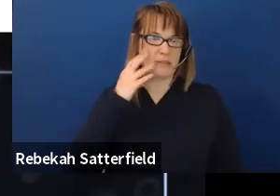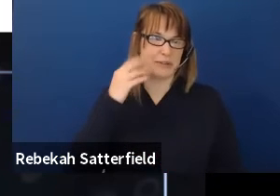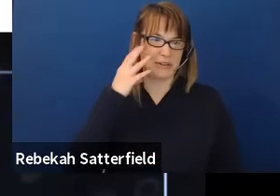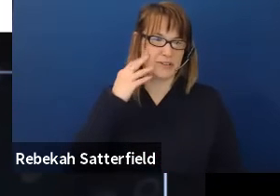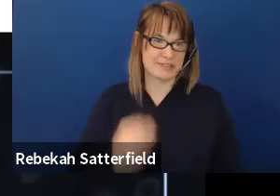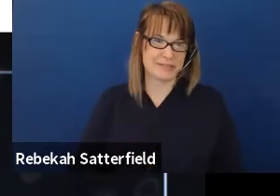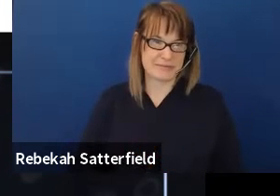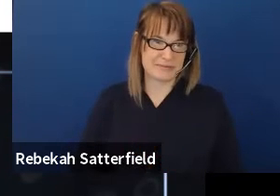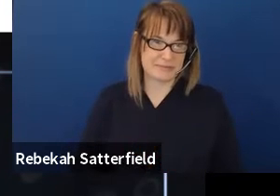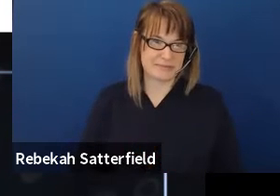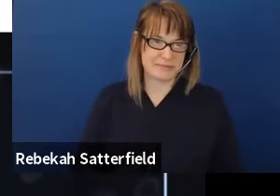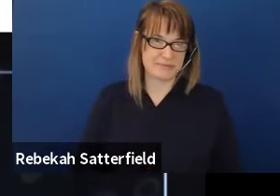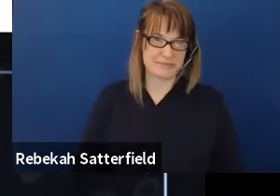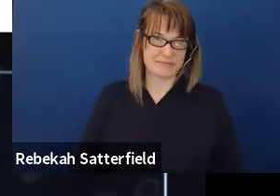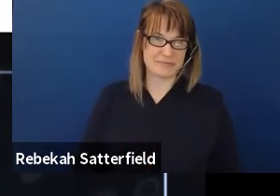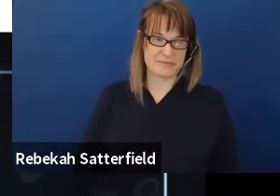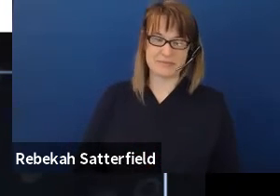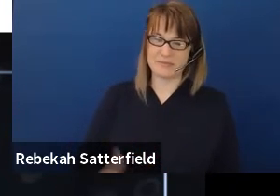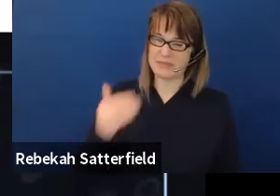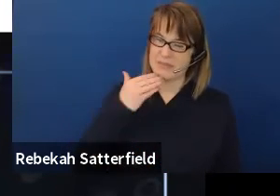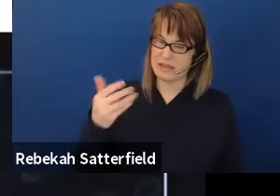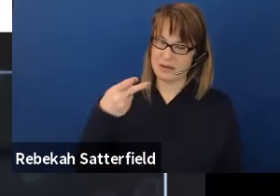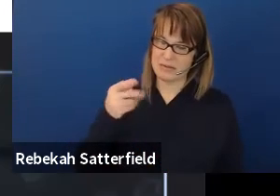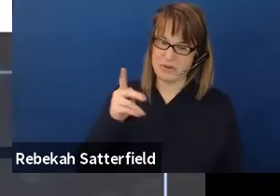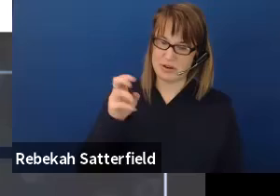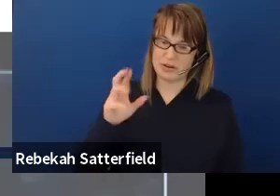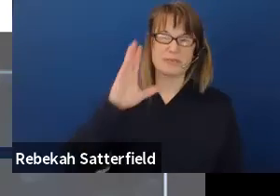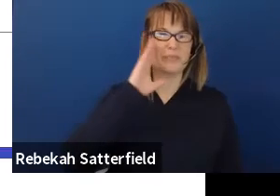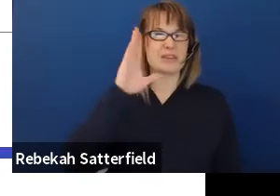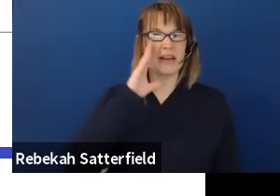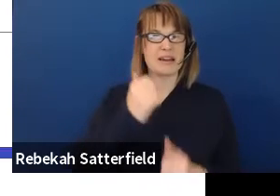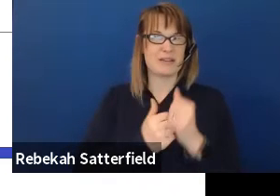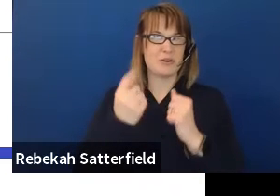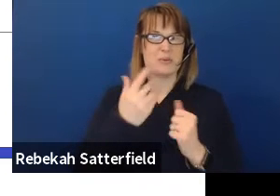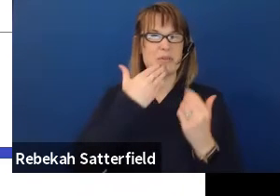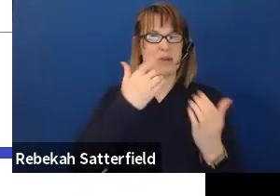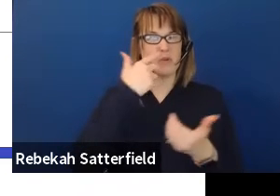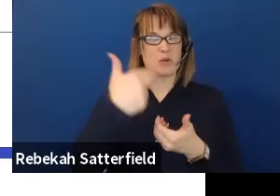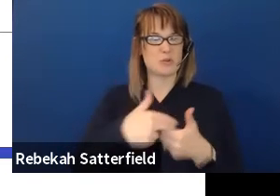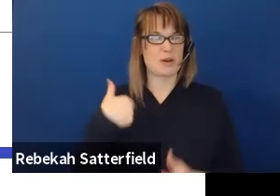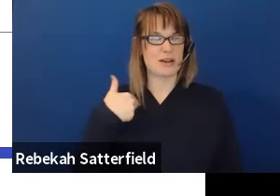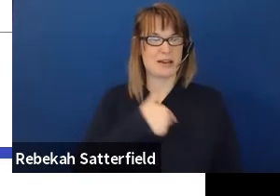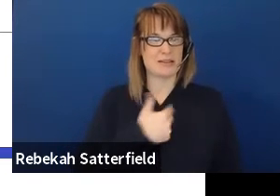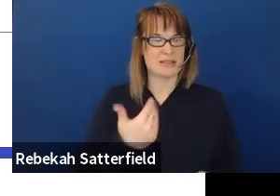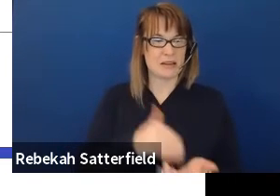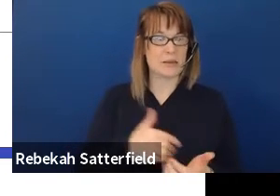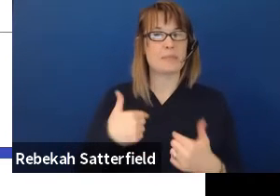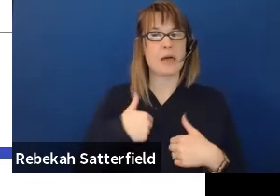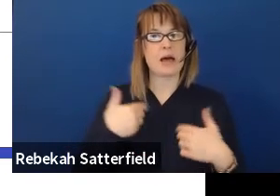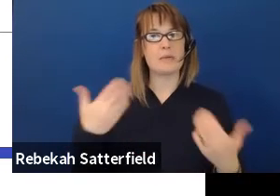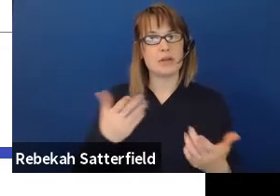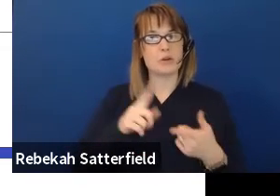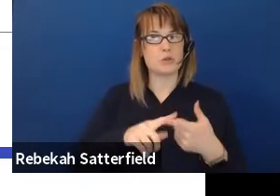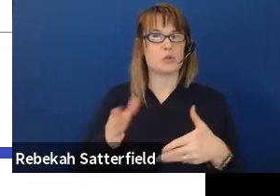and insight. Thank you, Parker, and hello, everybody. Thank you for joining us once again. I'm here to share